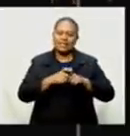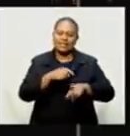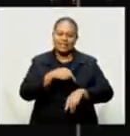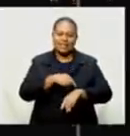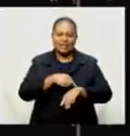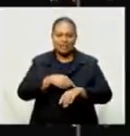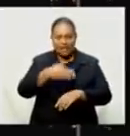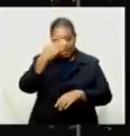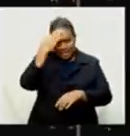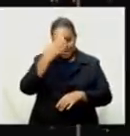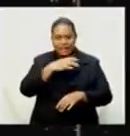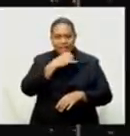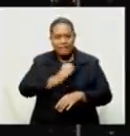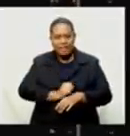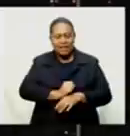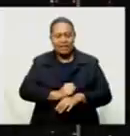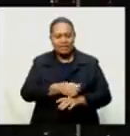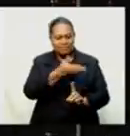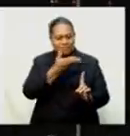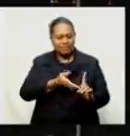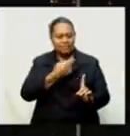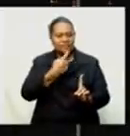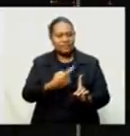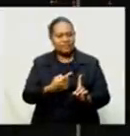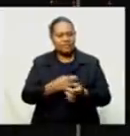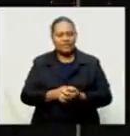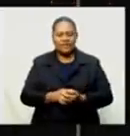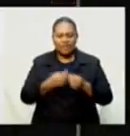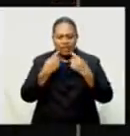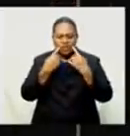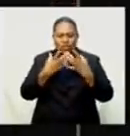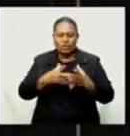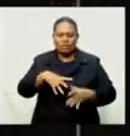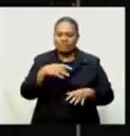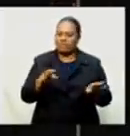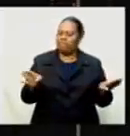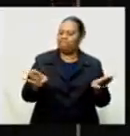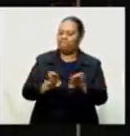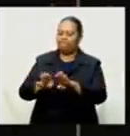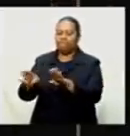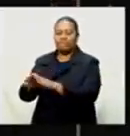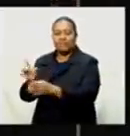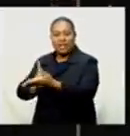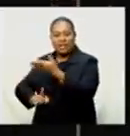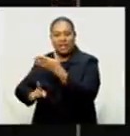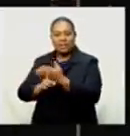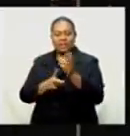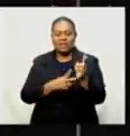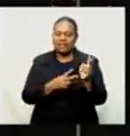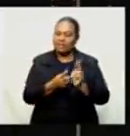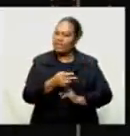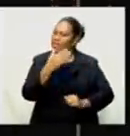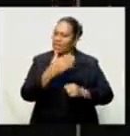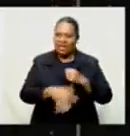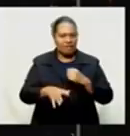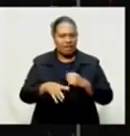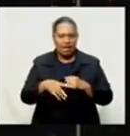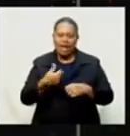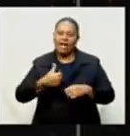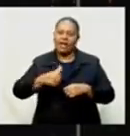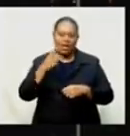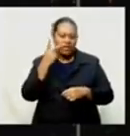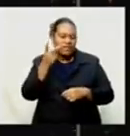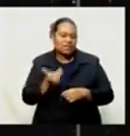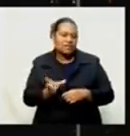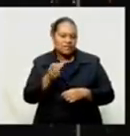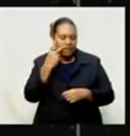Turangani Koro Autuiko Kuruduva says they've imposed a total lockdown in the community and they will not receive any visitors until further